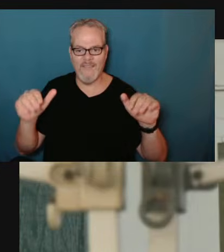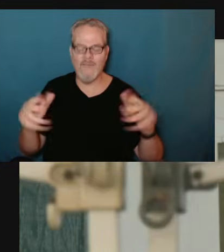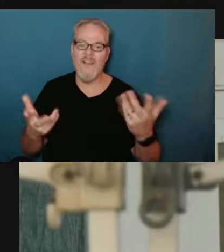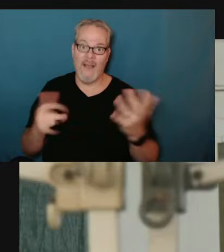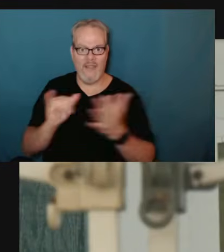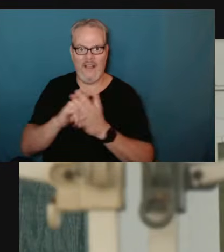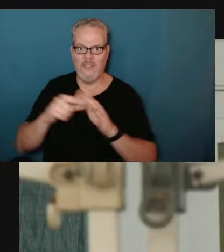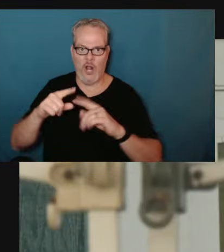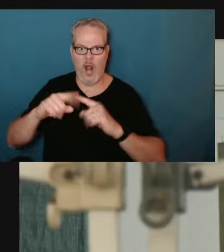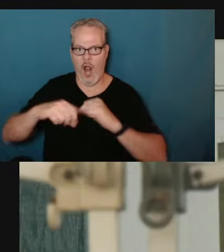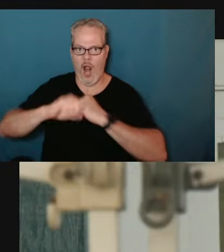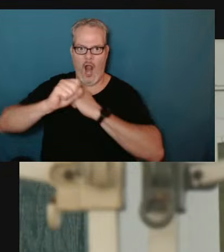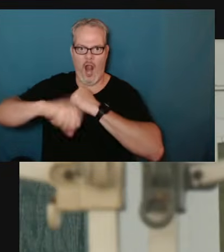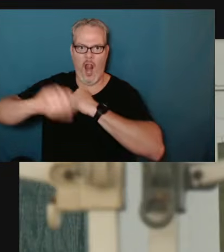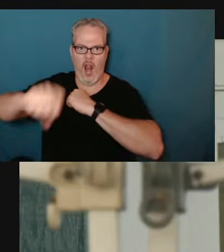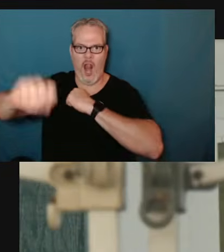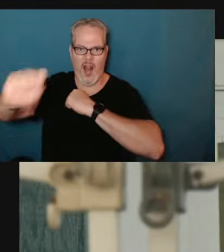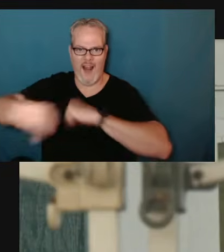answer, but